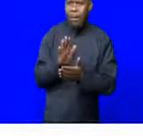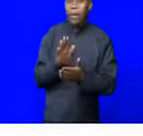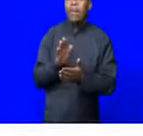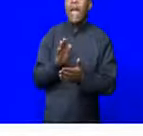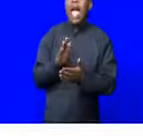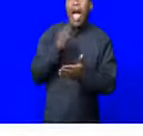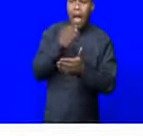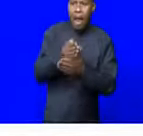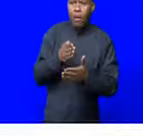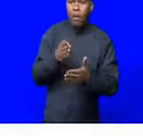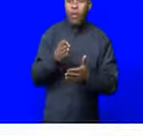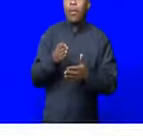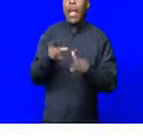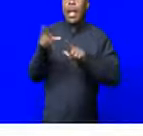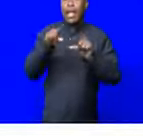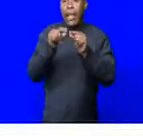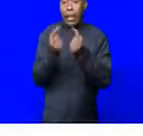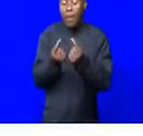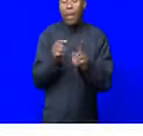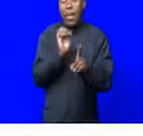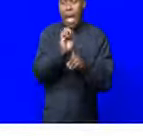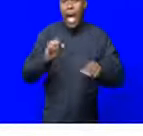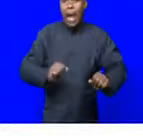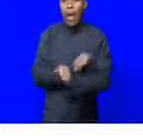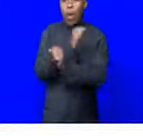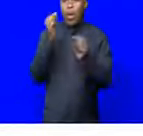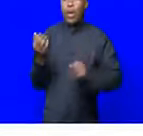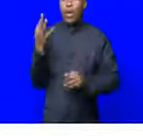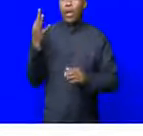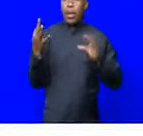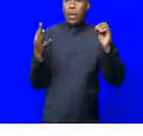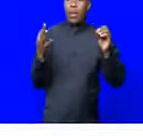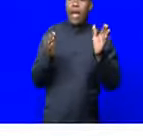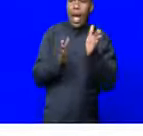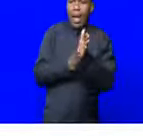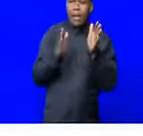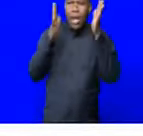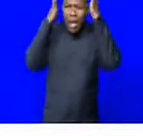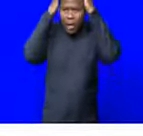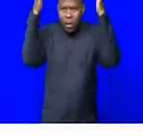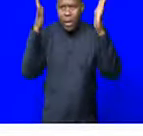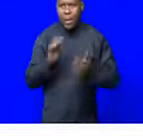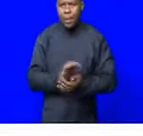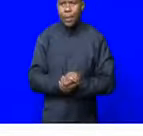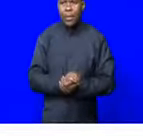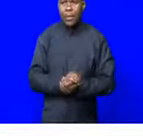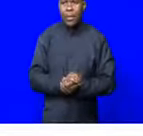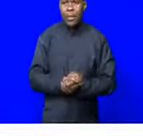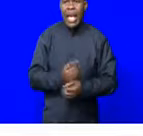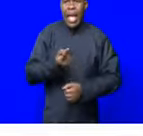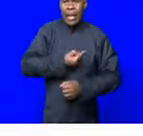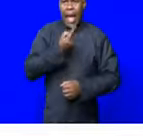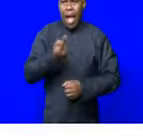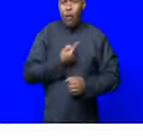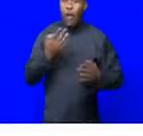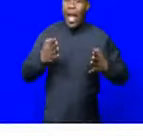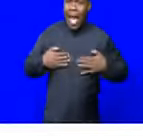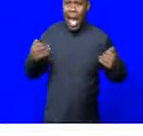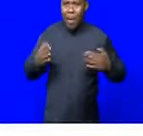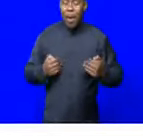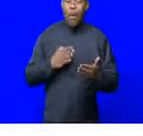3-0. Gyan says he's very excited to be back in the kingdom. No, it's a great event. You know, I'm happy to be part of it.